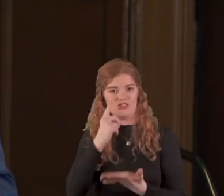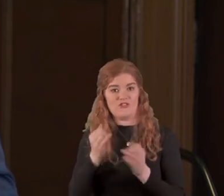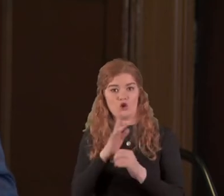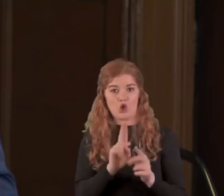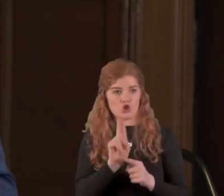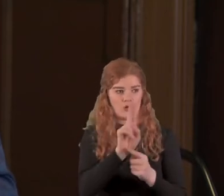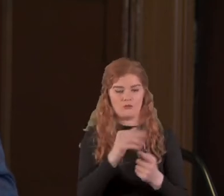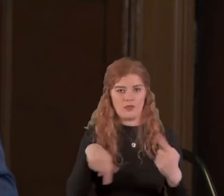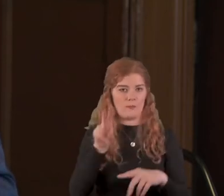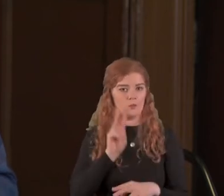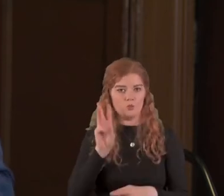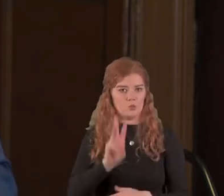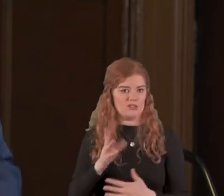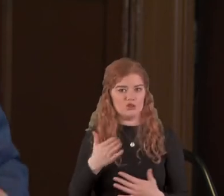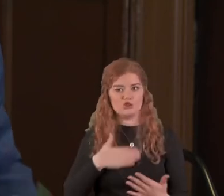way